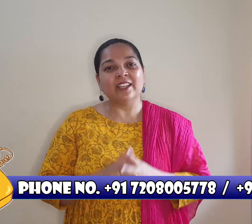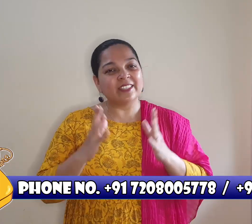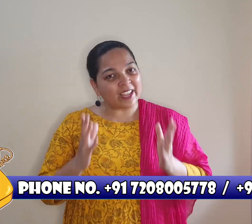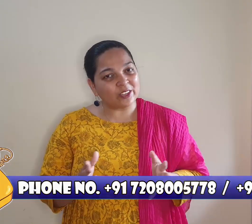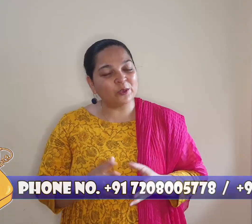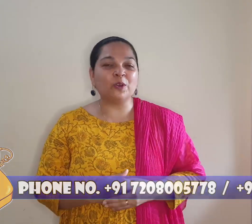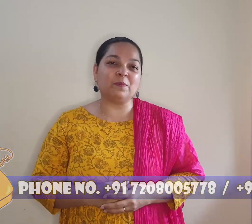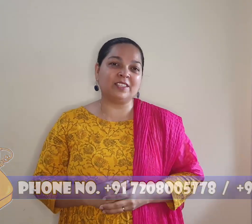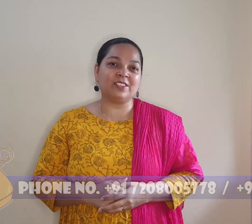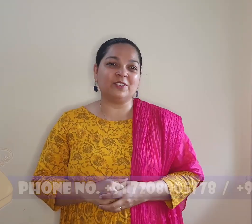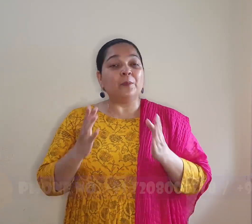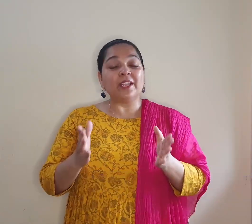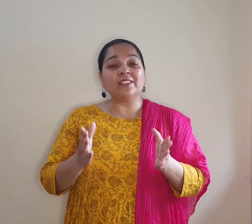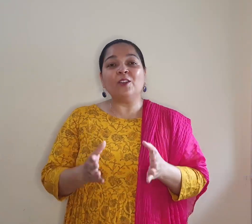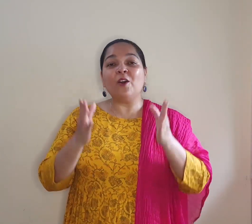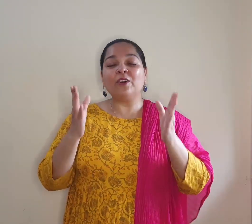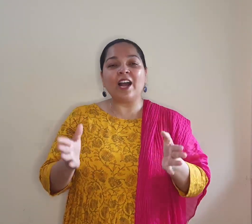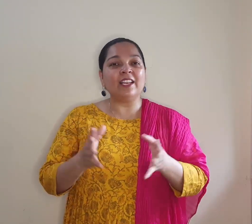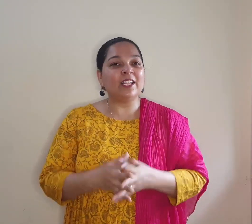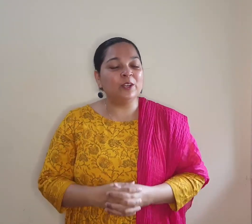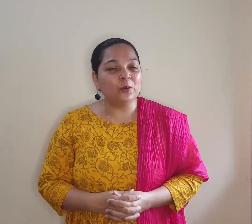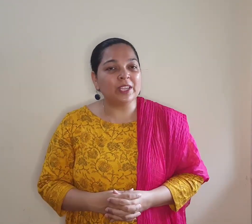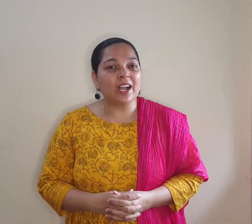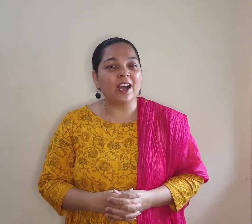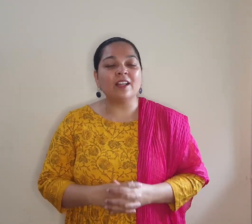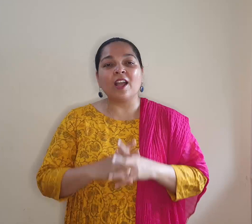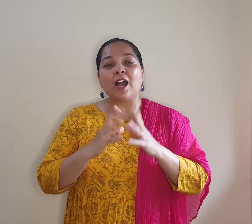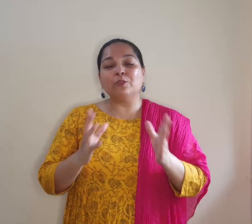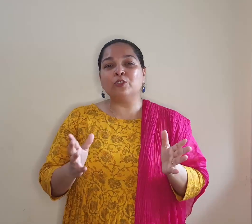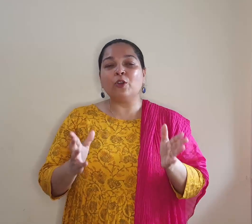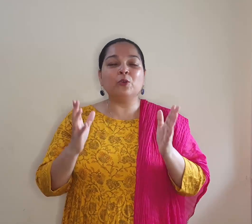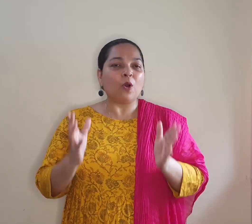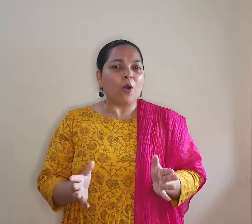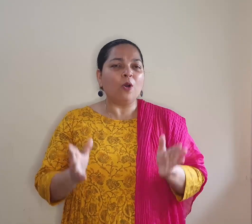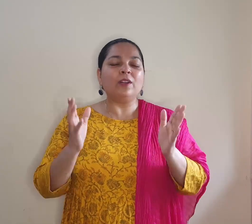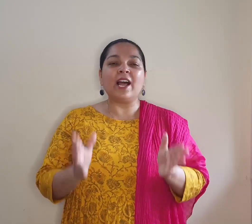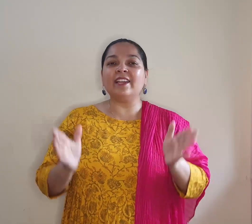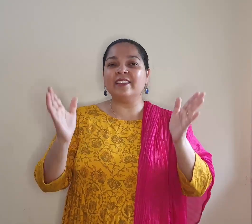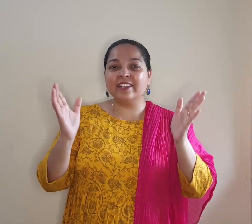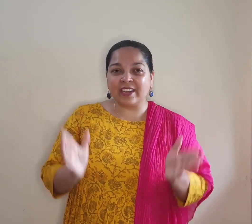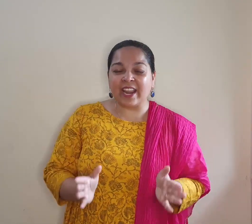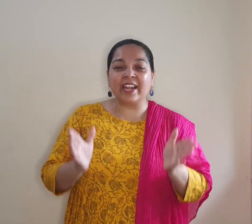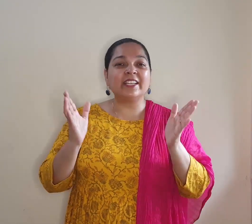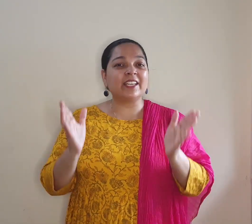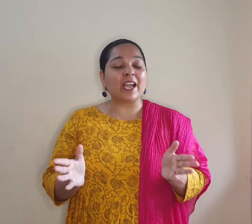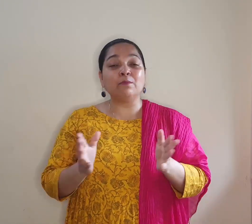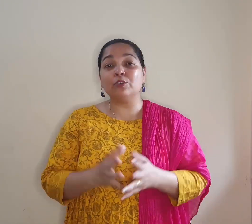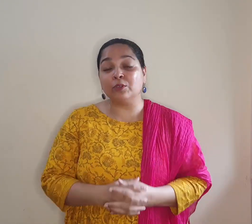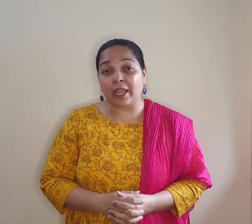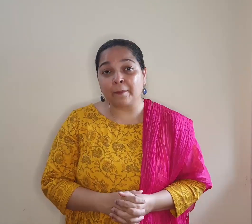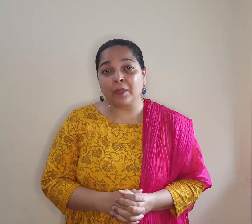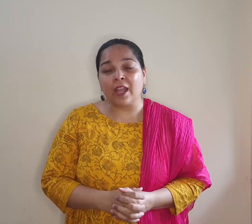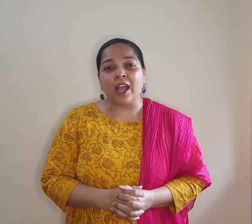you. Thank you. God bless you. Praise the Lord. Hallelujah. I'm sure you all had a great